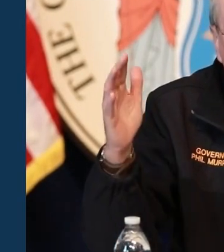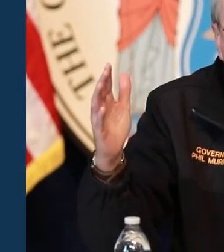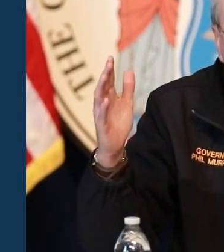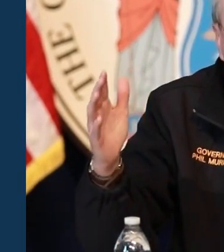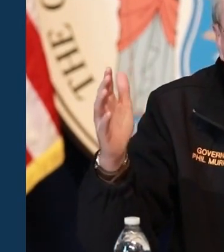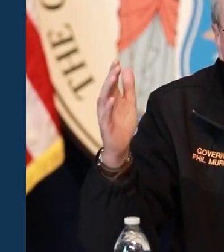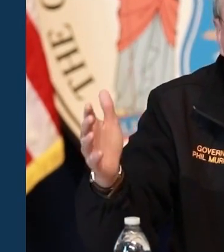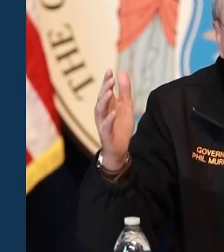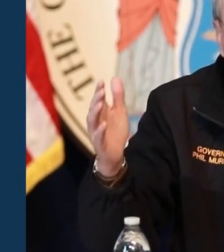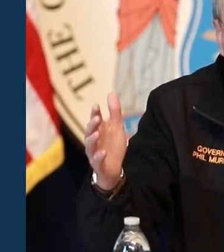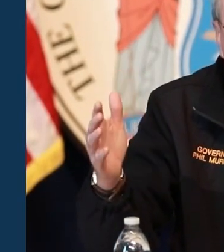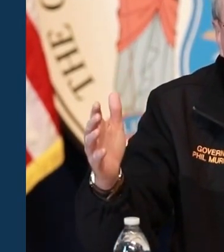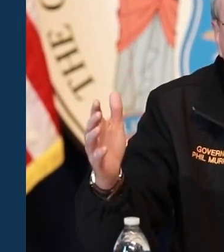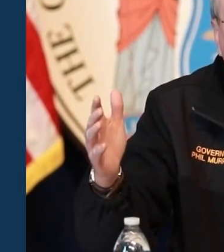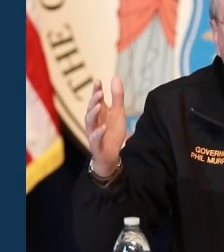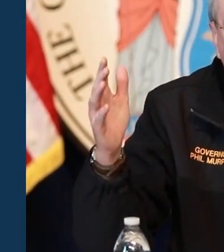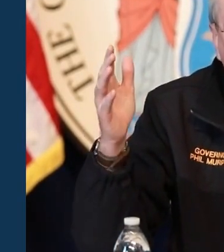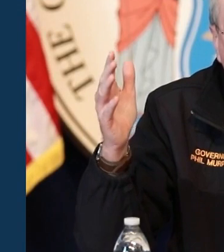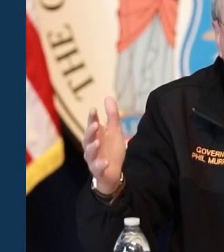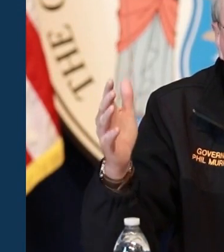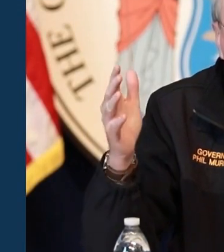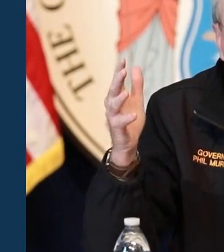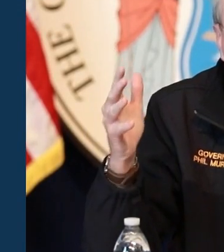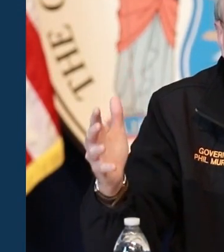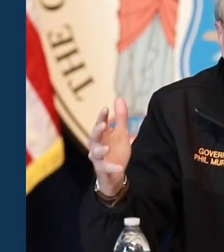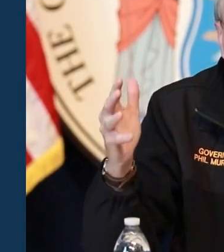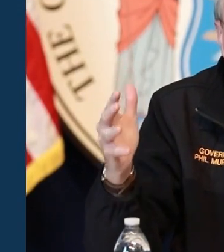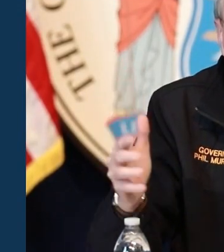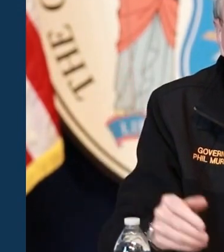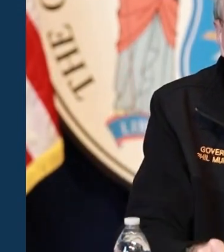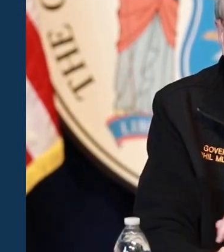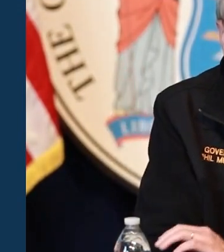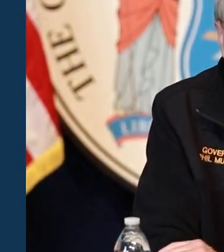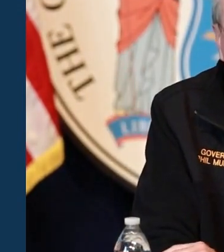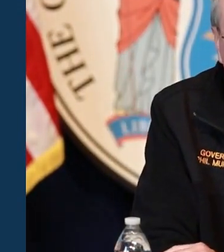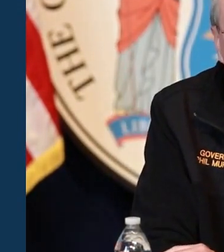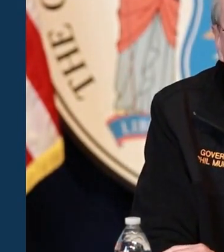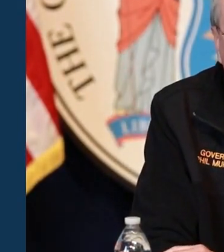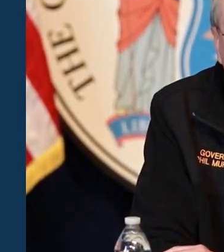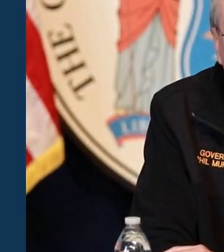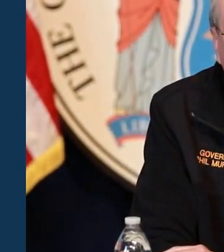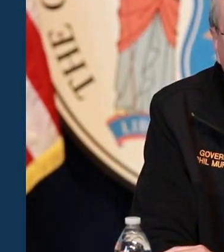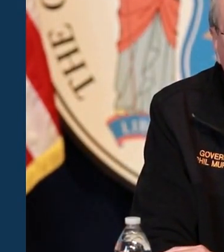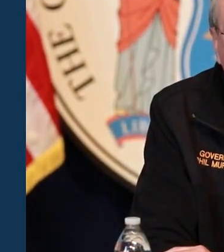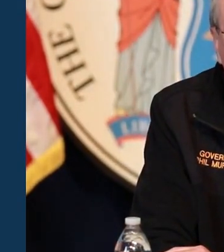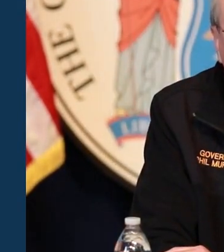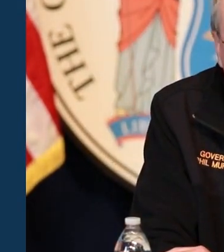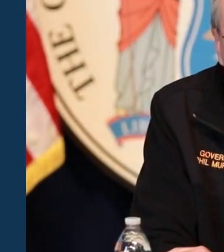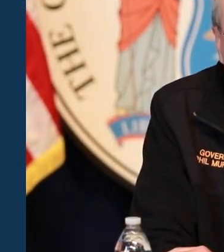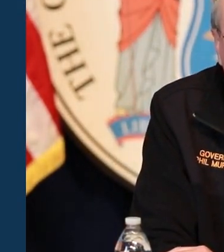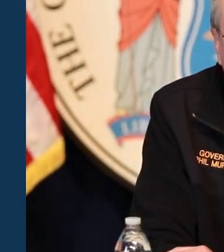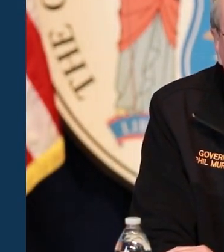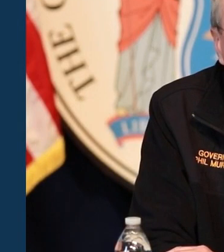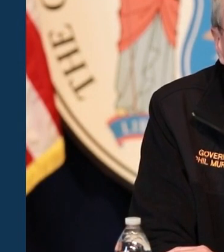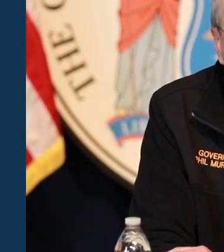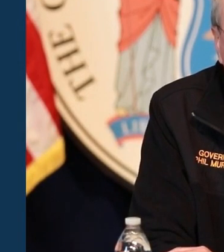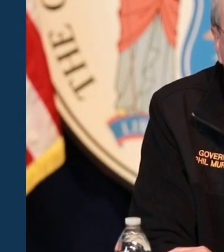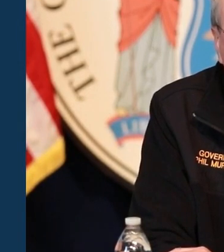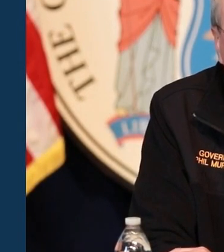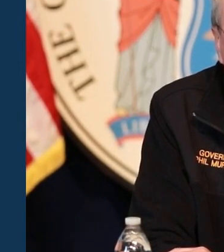eventually that will be a beautiful tapestry of our one New Jersey family, finally back on its feet, together